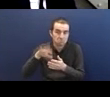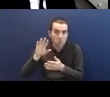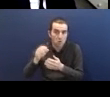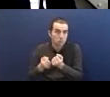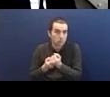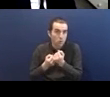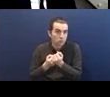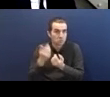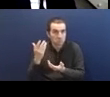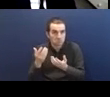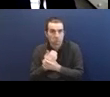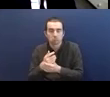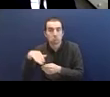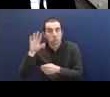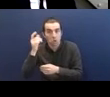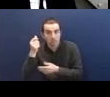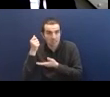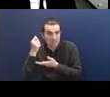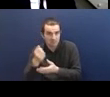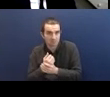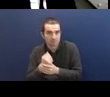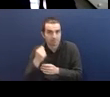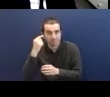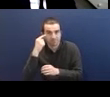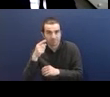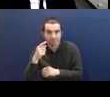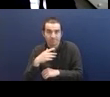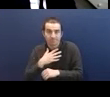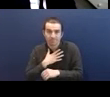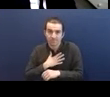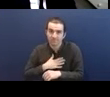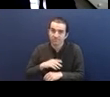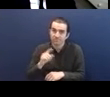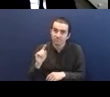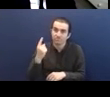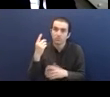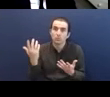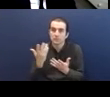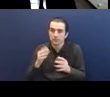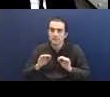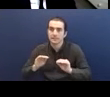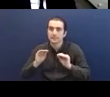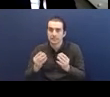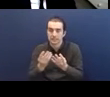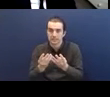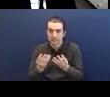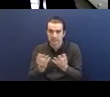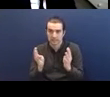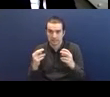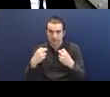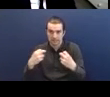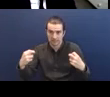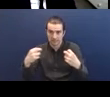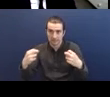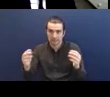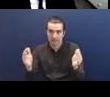such a large number. So, you know, to develop peer support work is very difficult in a room that